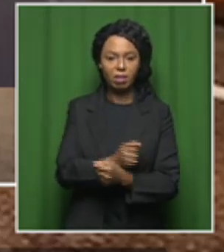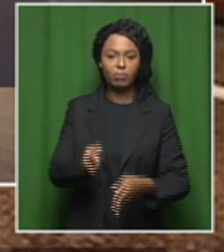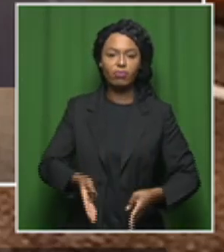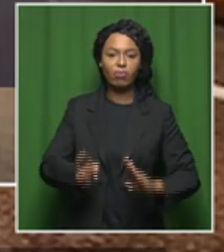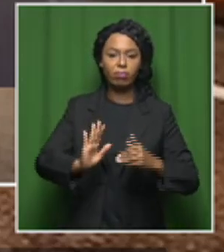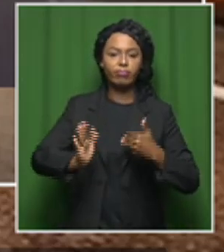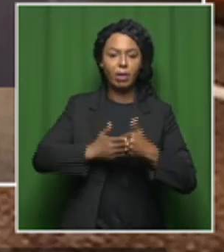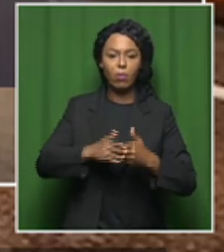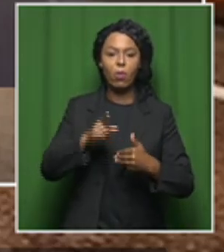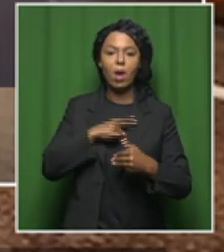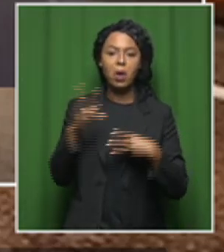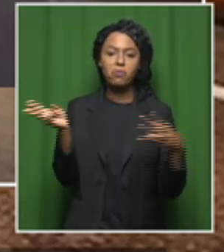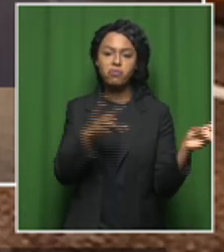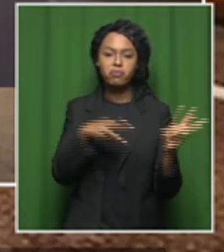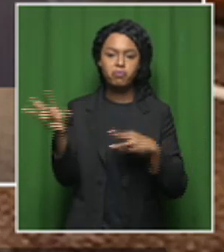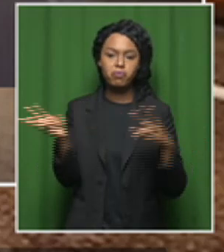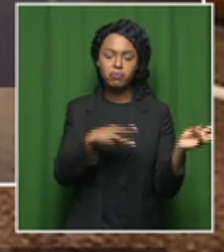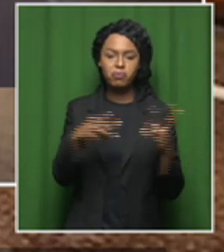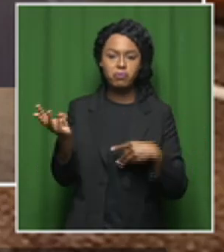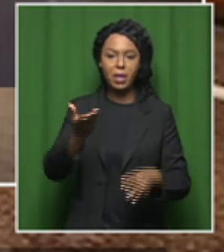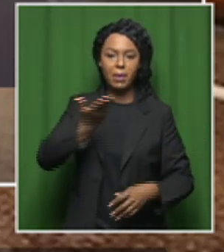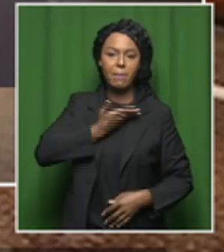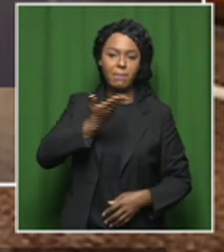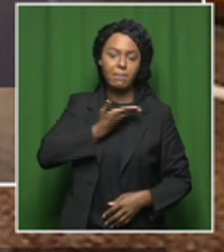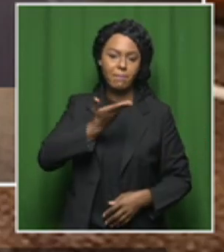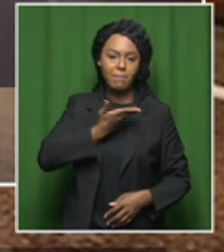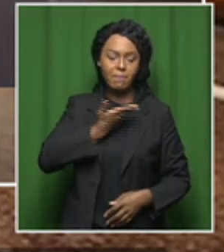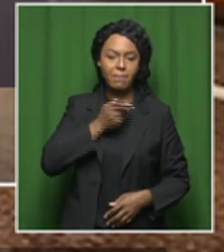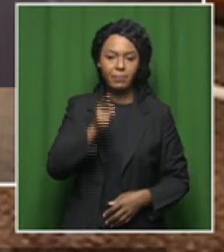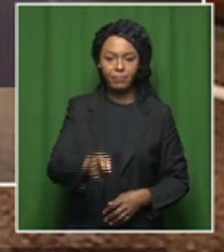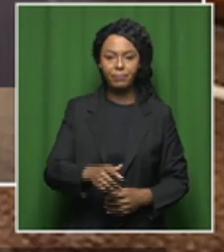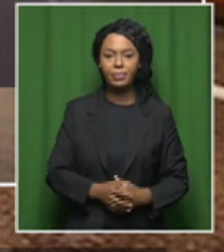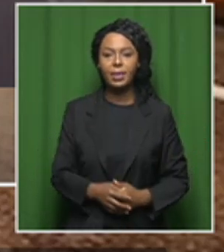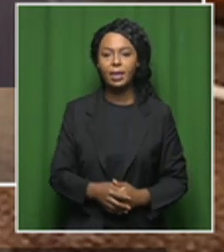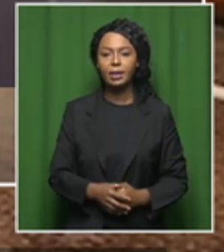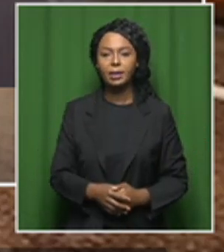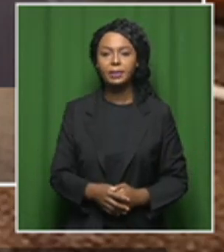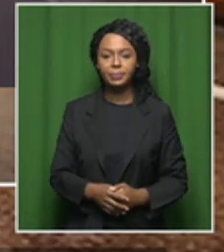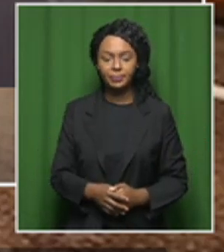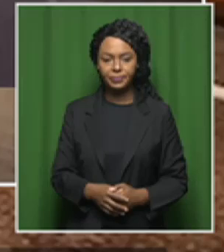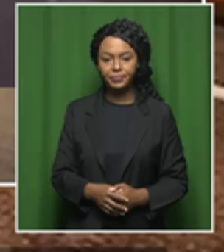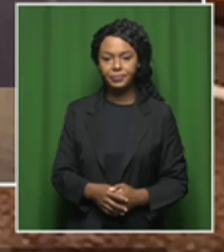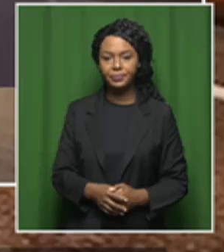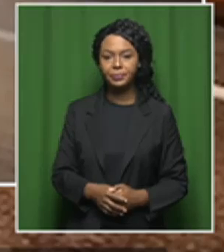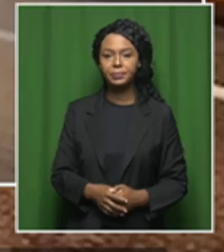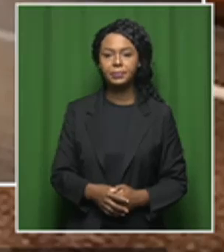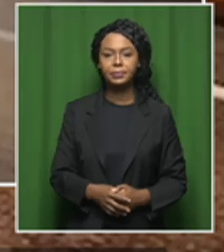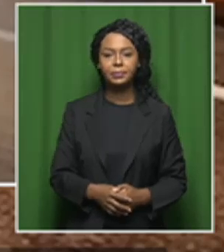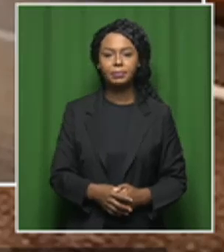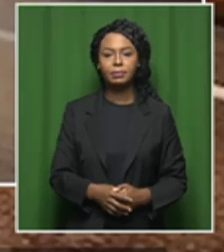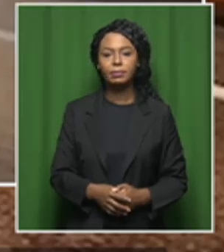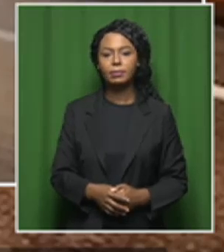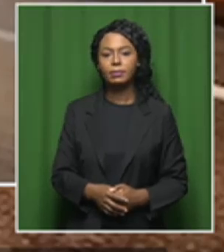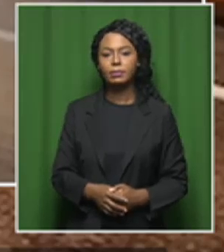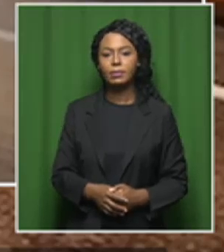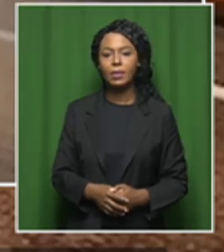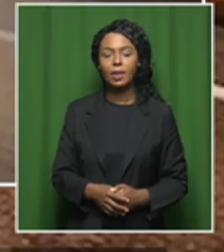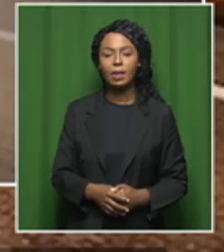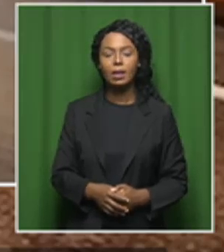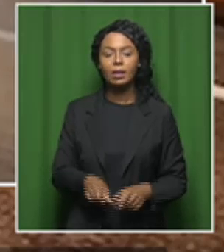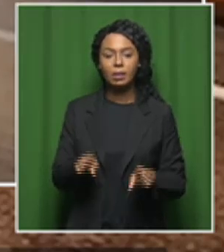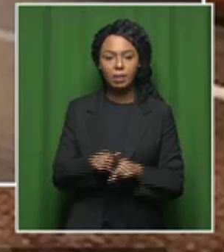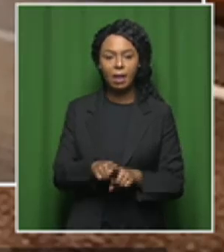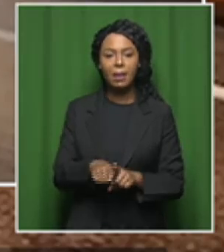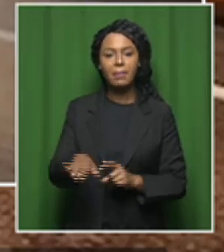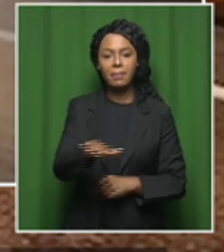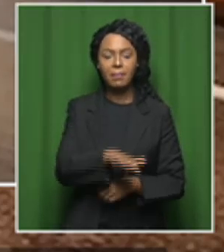section. Trucks can very easily be blown over in those sort of conditions, so it'll be to Toys Kloof past the alternative route. And that wind coming off the